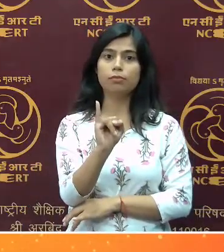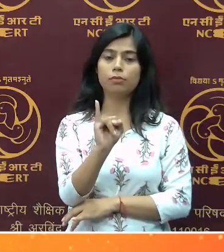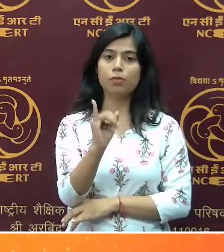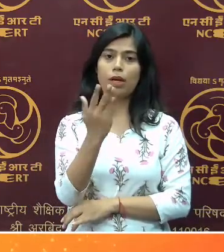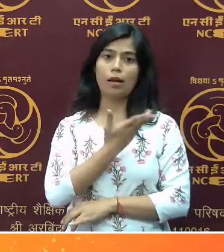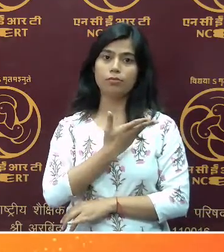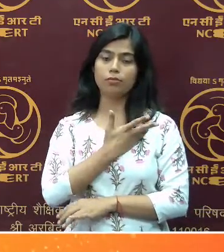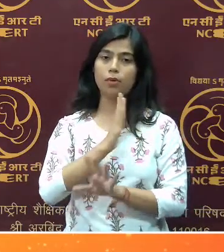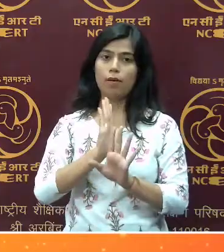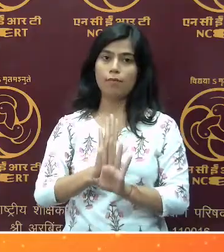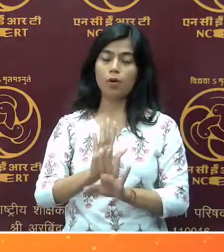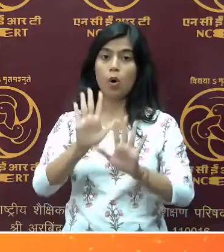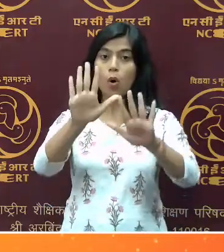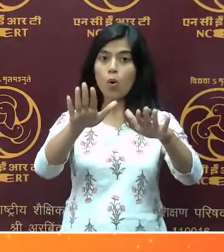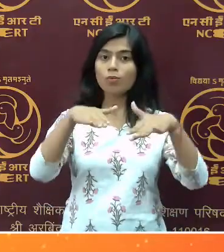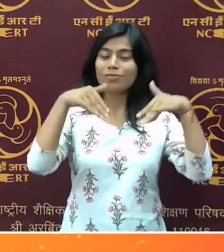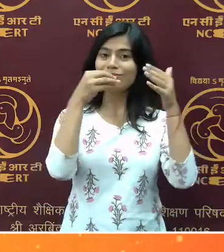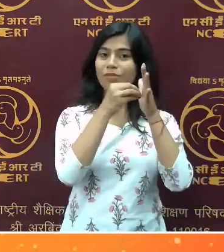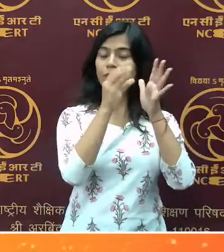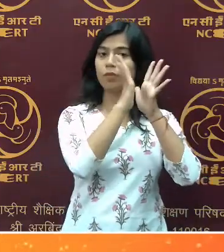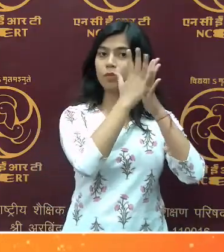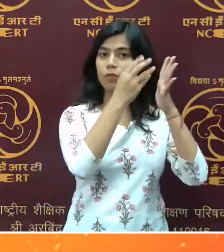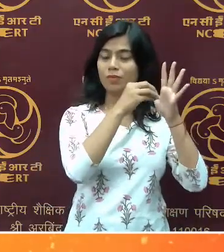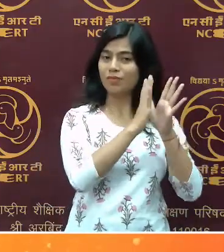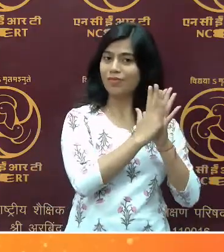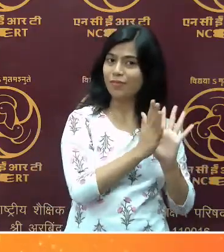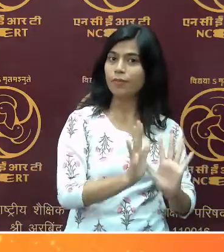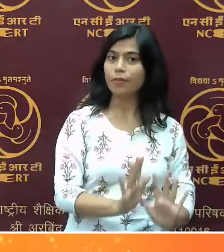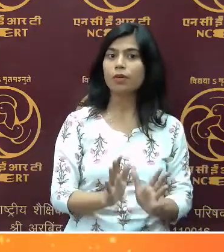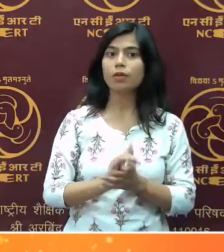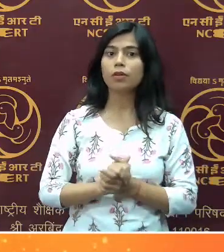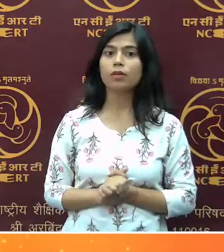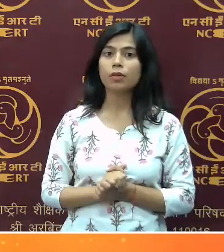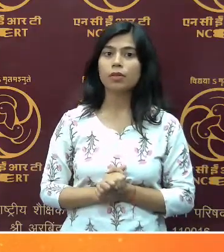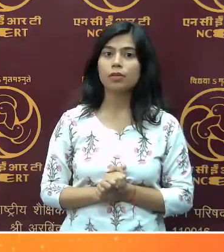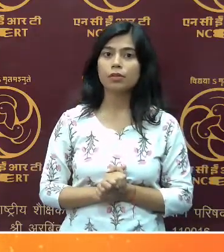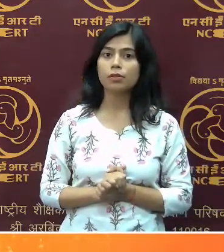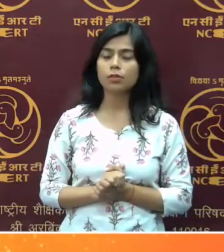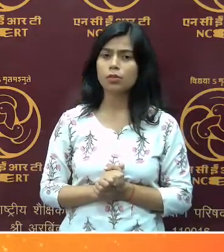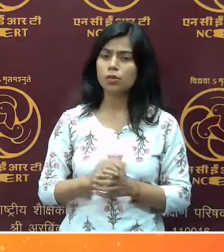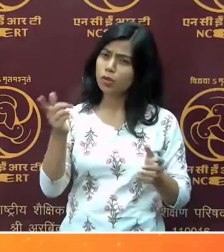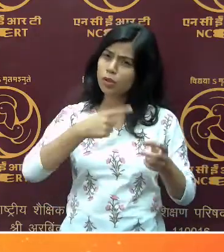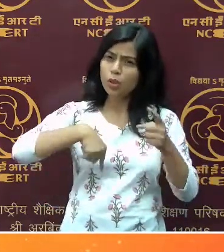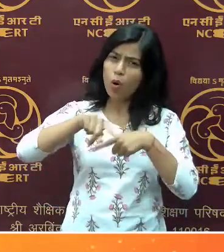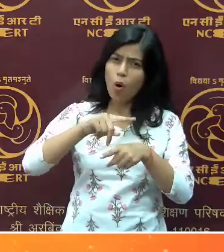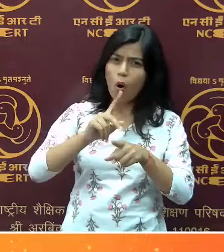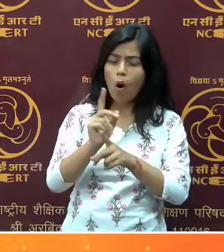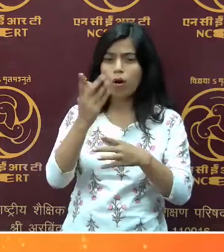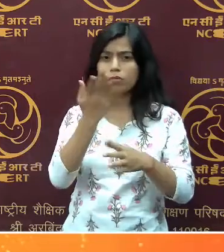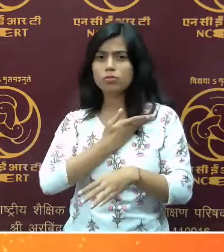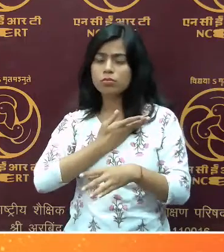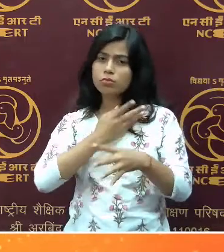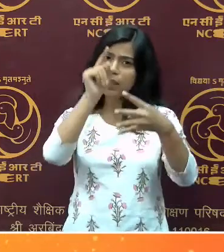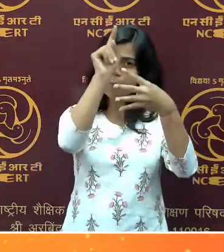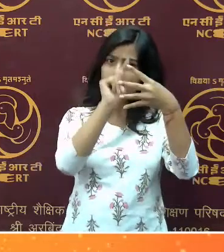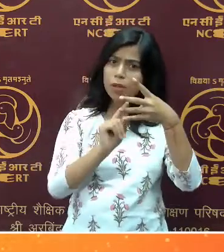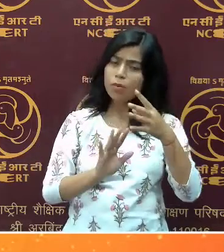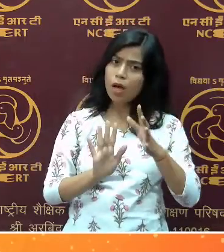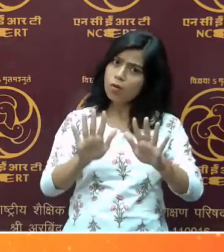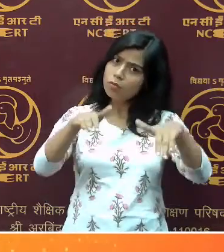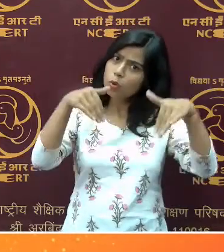Okay. In Constitution of India. They are mentioned, they are listed properly in the Constitution of India? Yes, yes, absolutely. It is a good